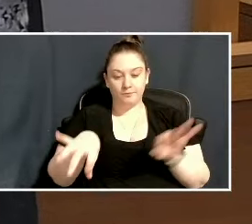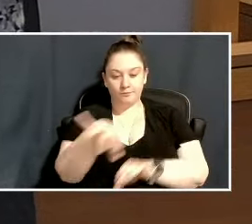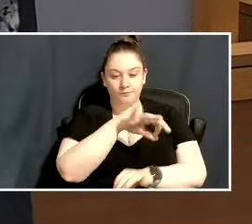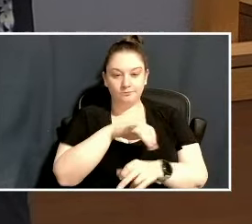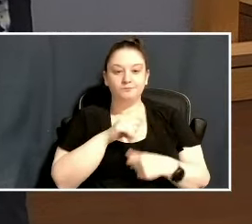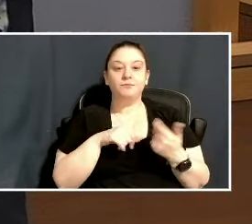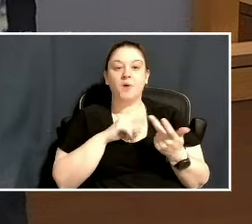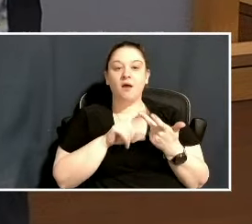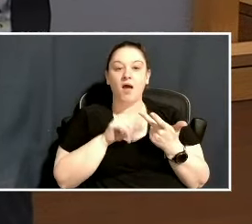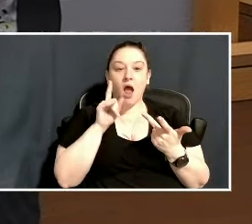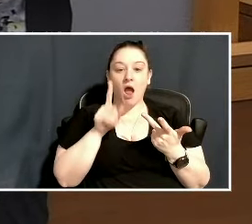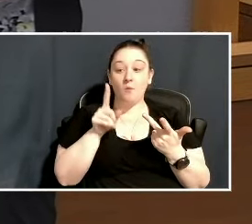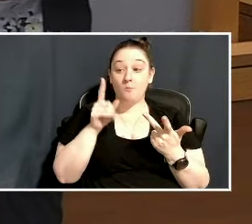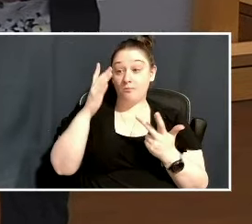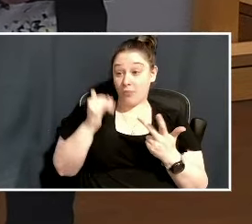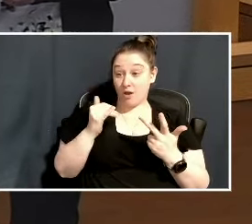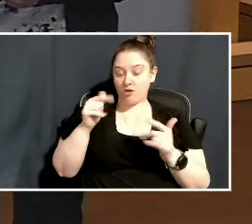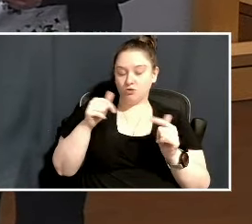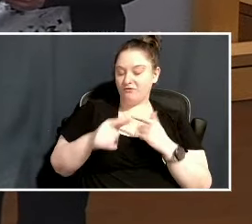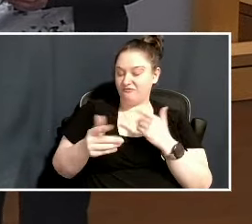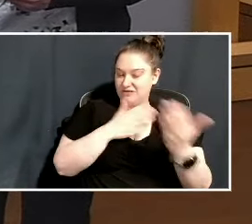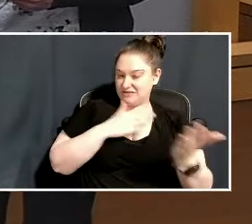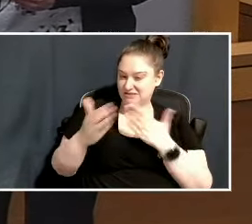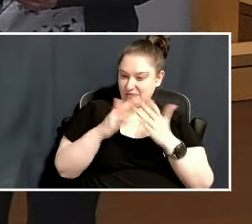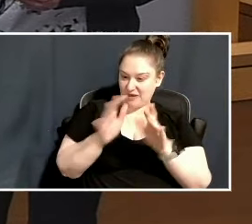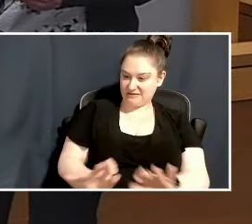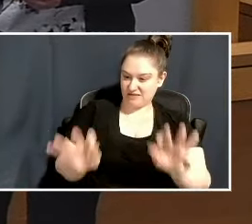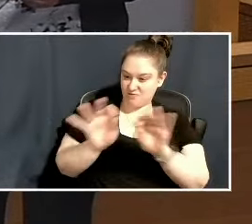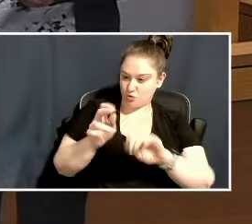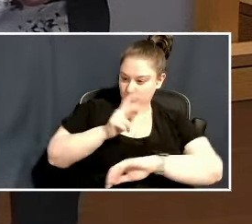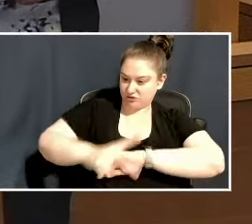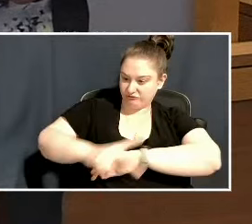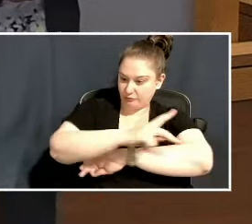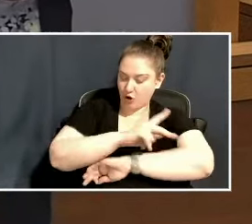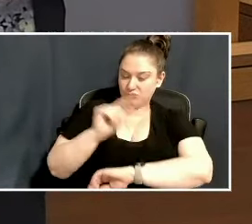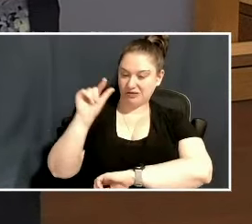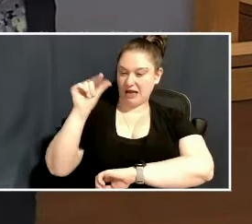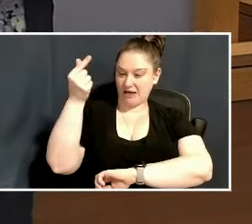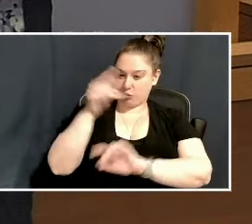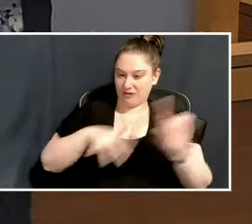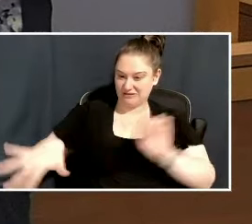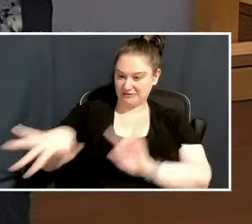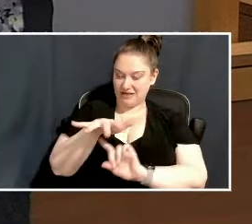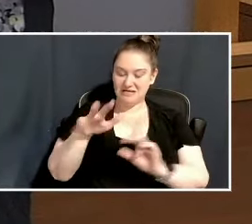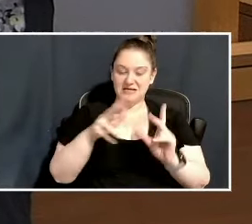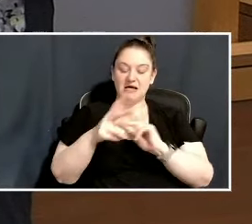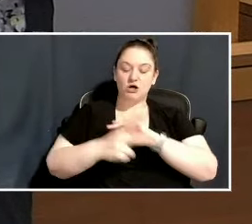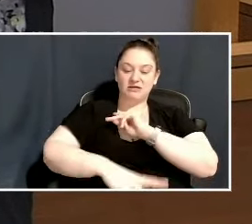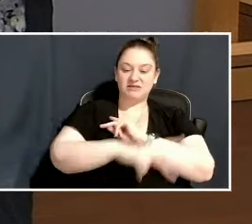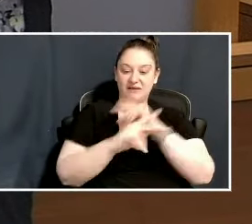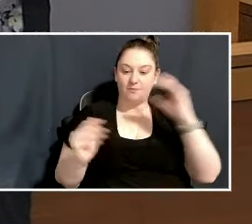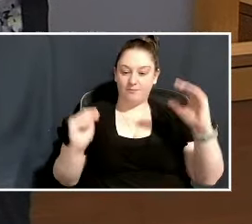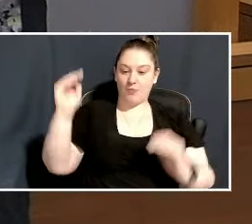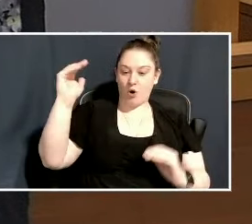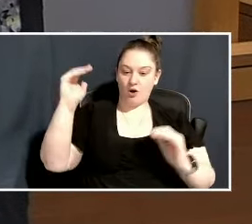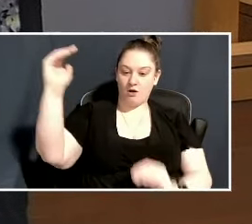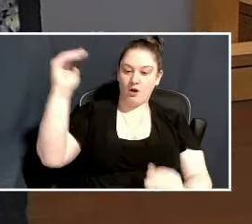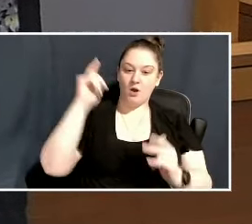the importance of parks and green spaces, there is a park equity divide across the U.S.